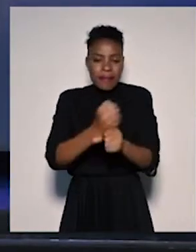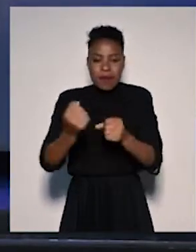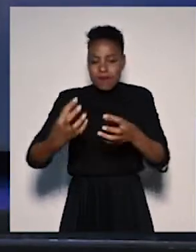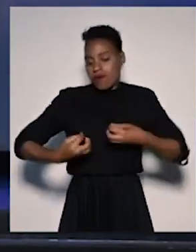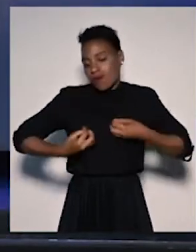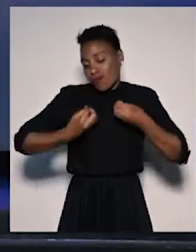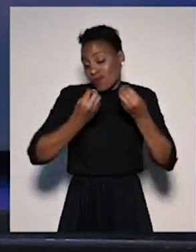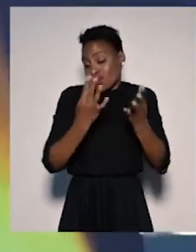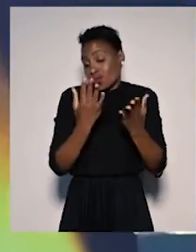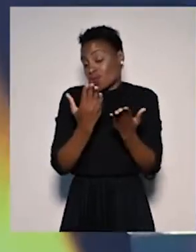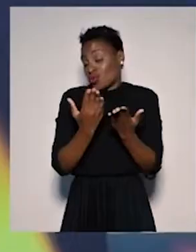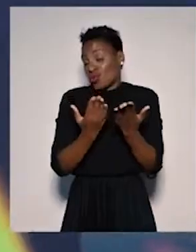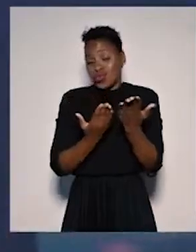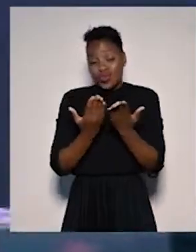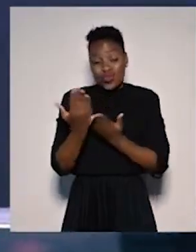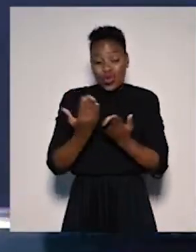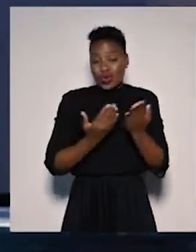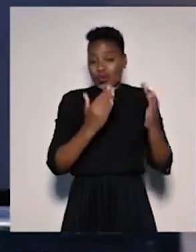to.